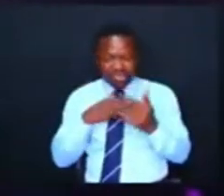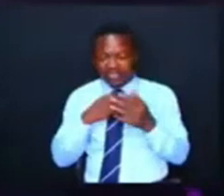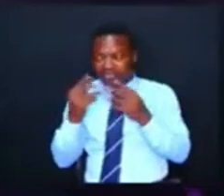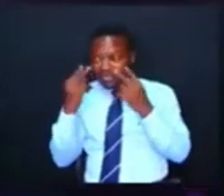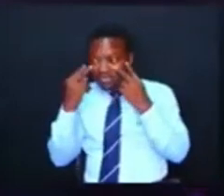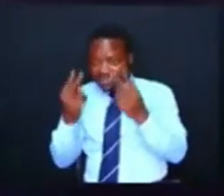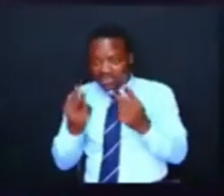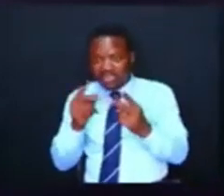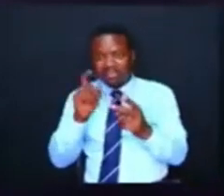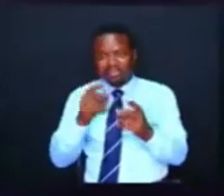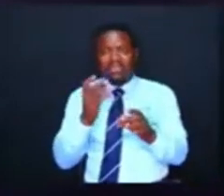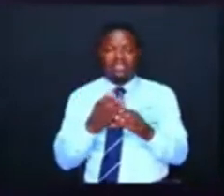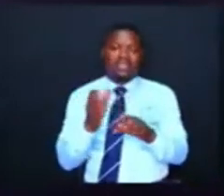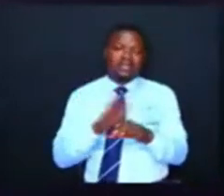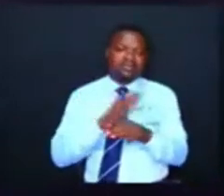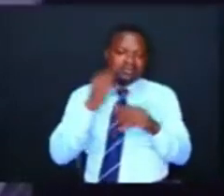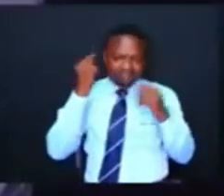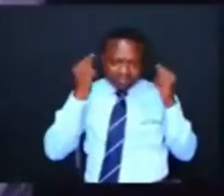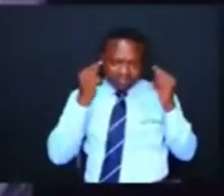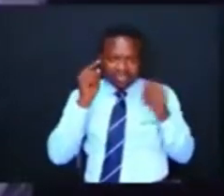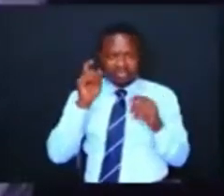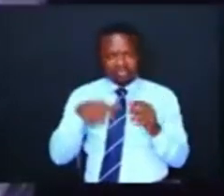see. Give careful thought